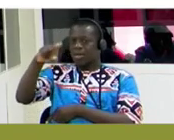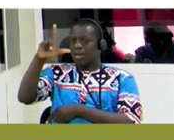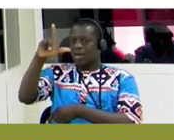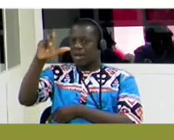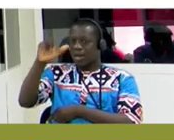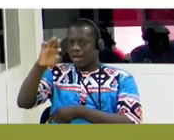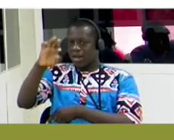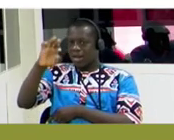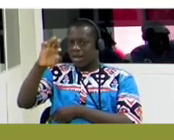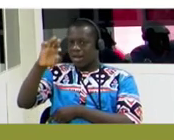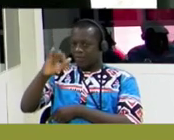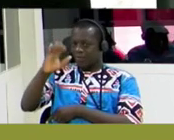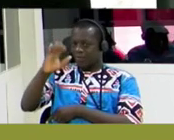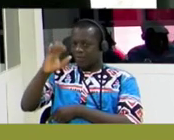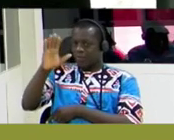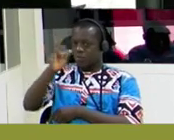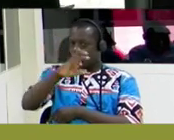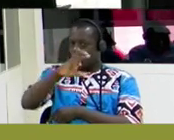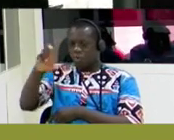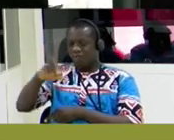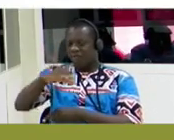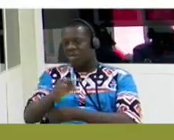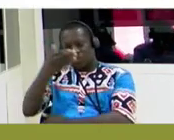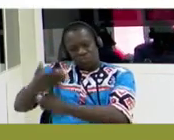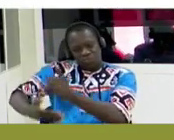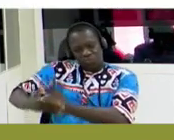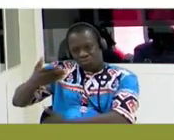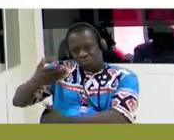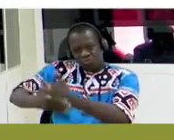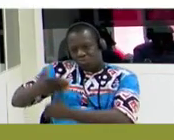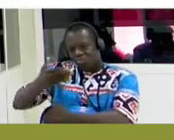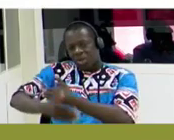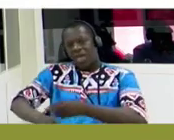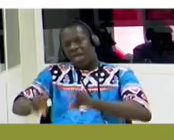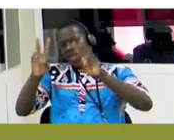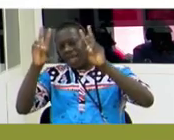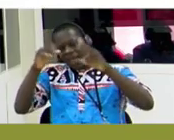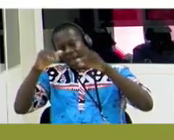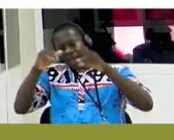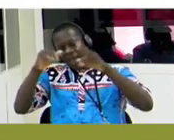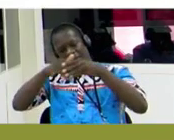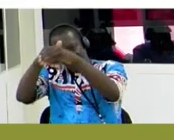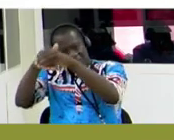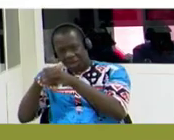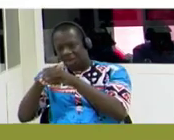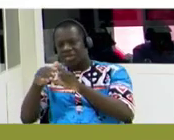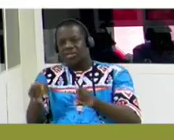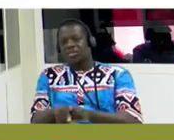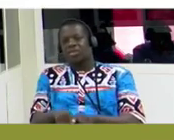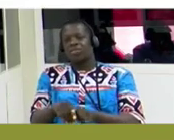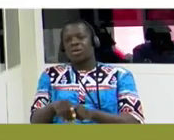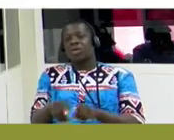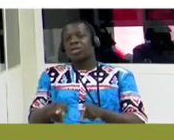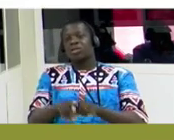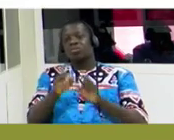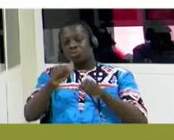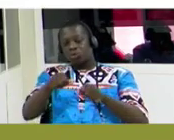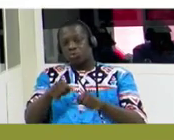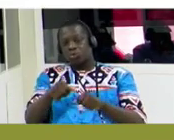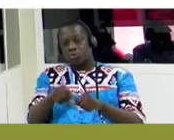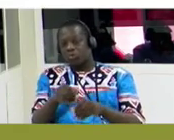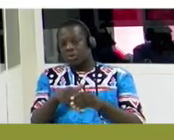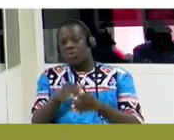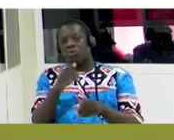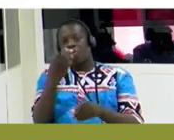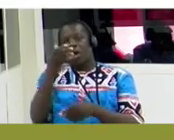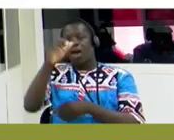And they would have direct access to him? Yeah, direct access. For Almamo, he was more than a boss. He was just a staff sergeant, but he was